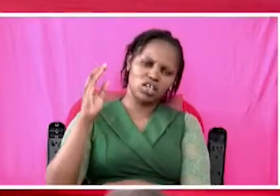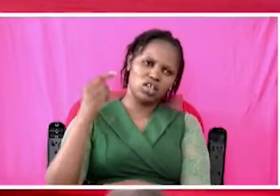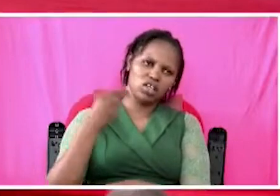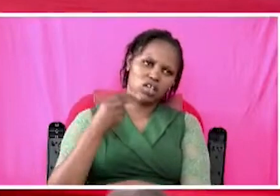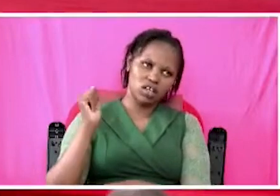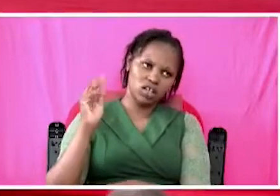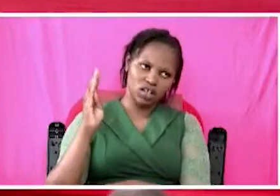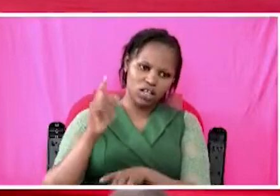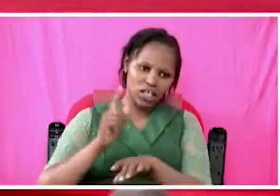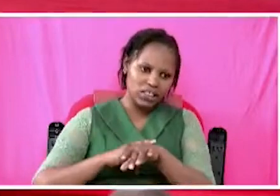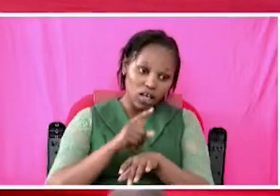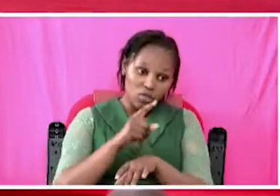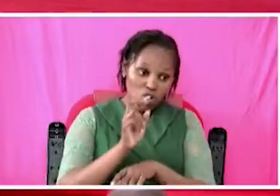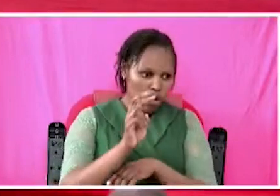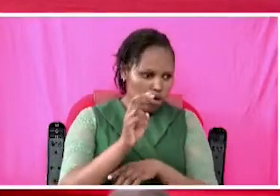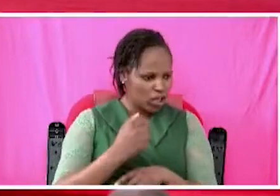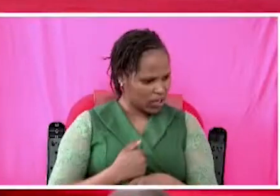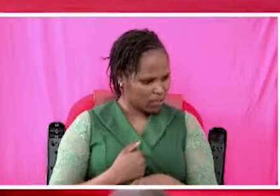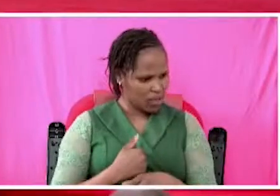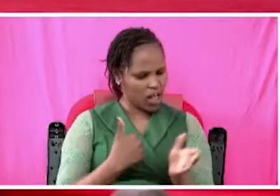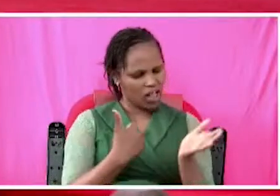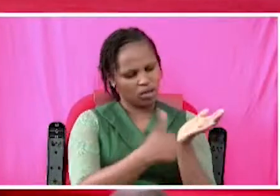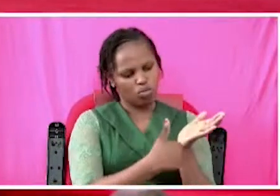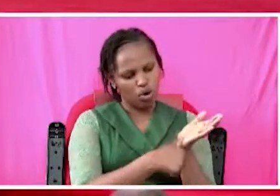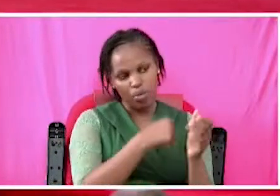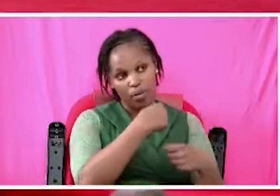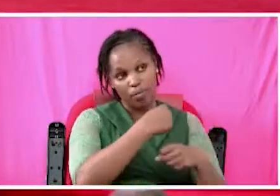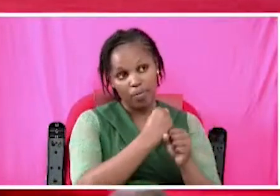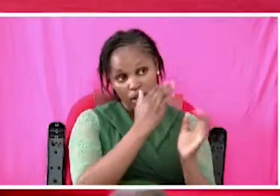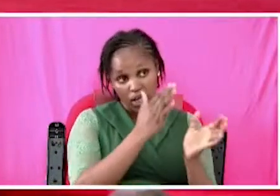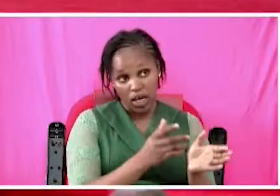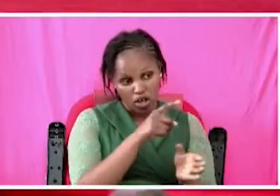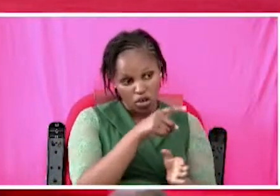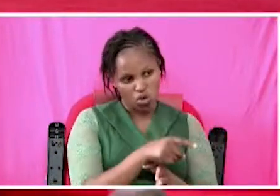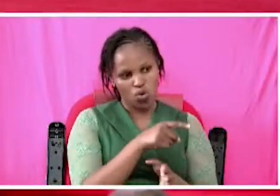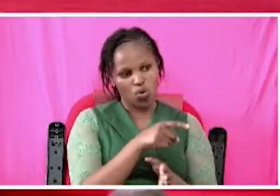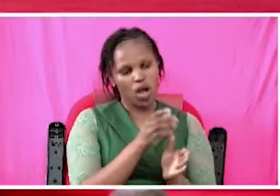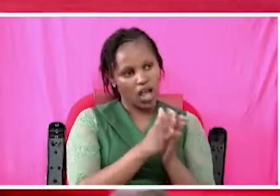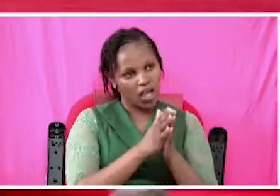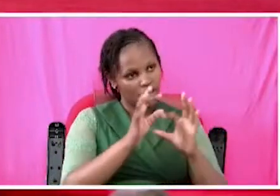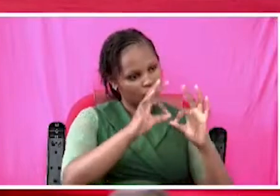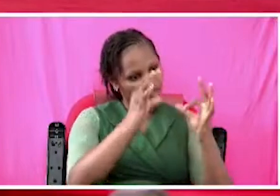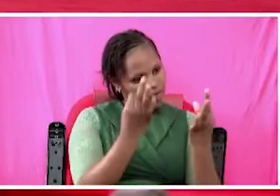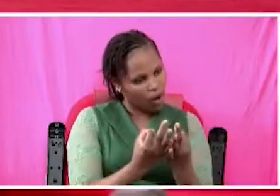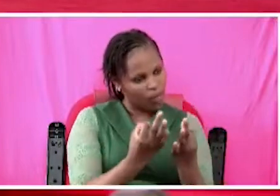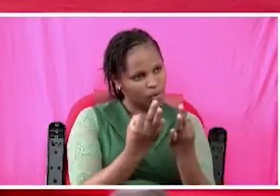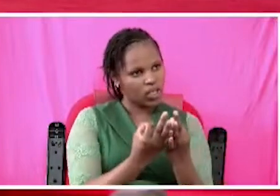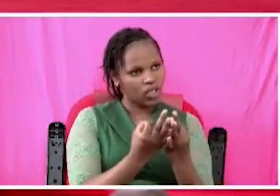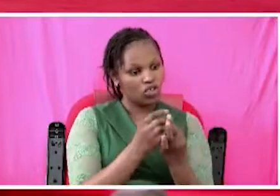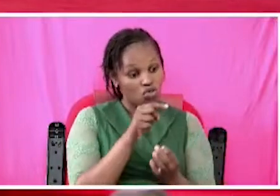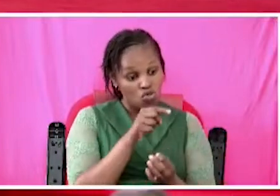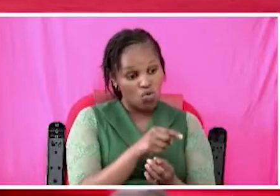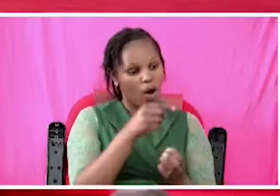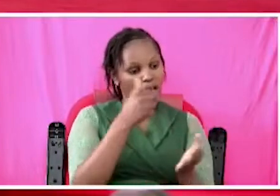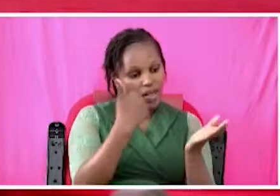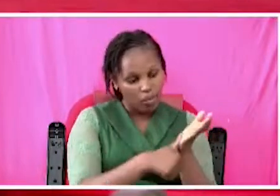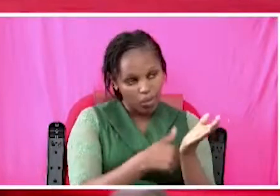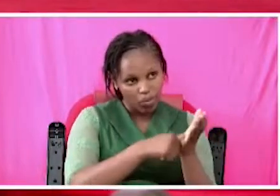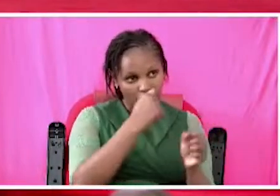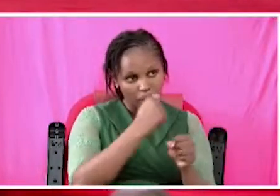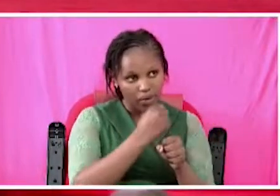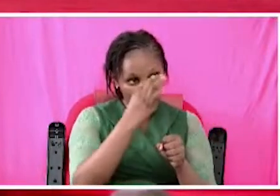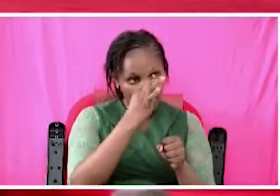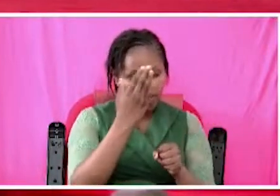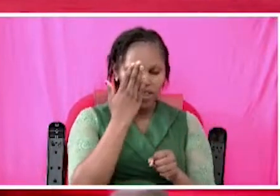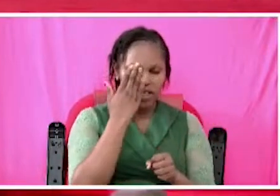me as the troublemaker, you and your family are the troublemaker of Israel